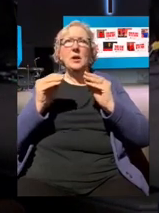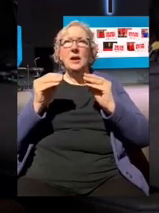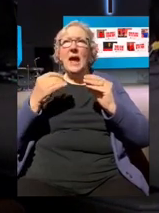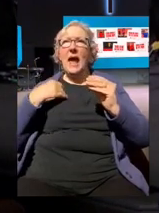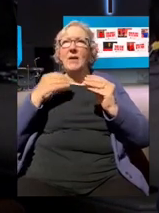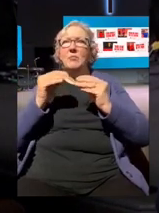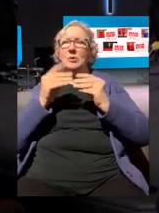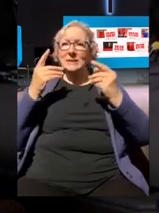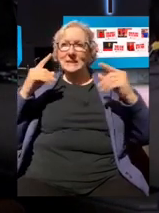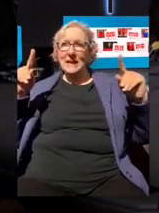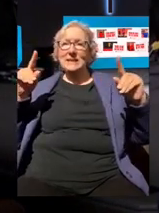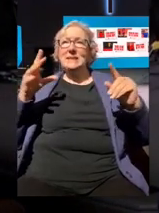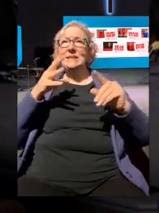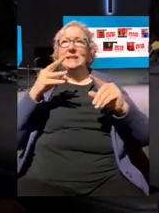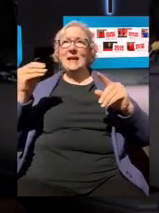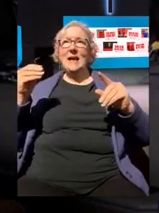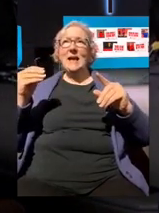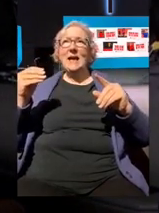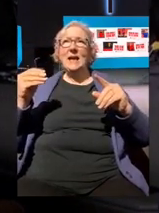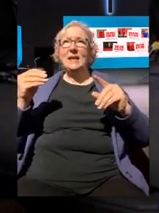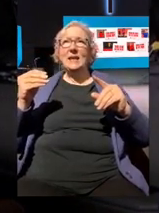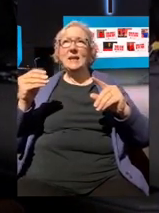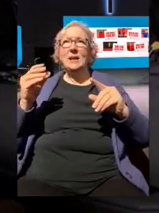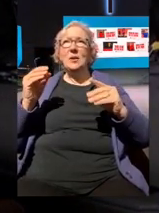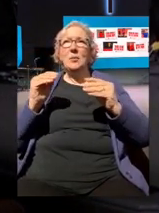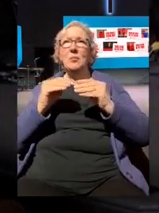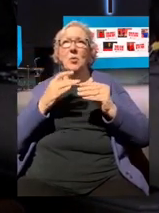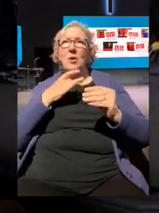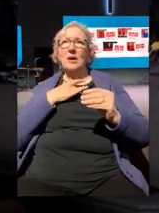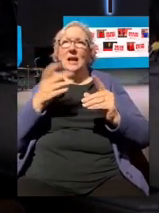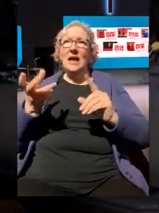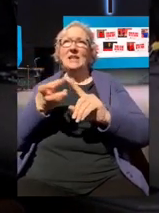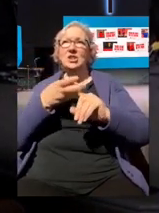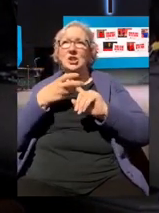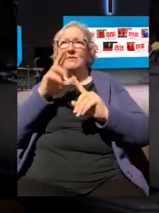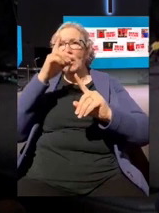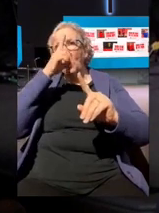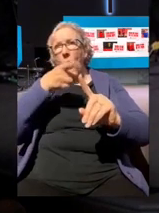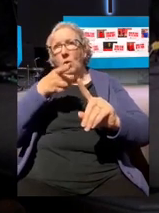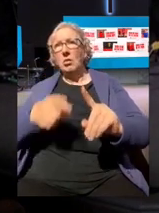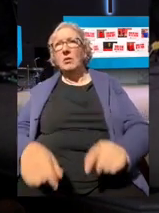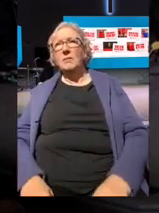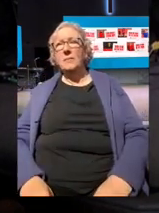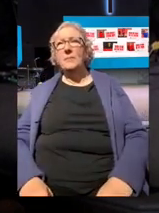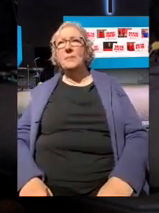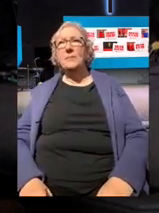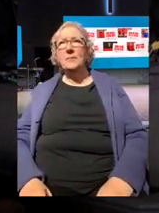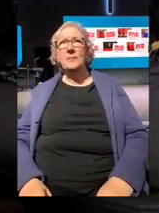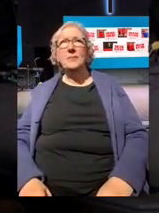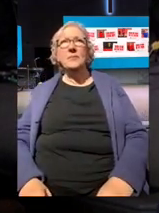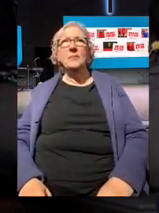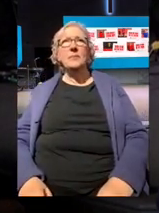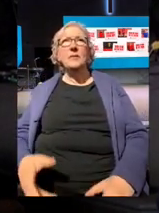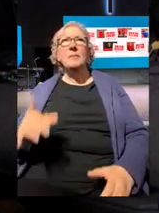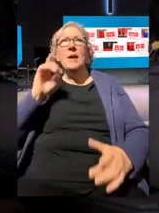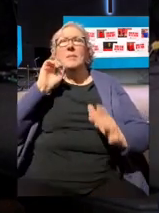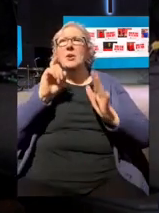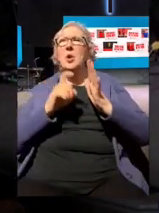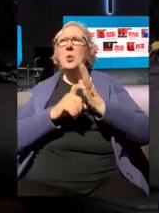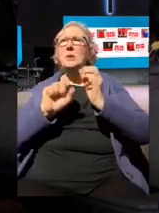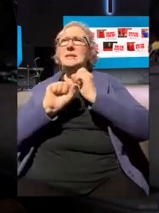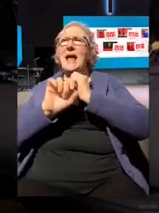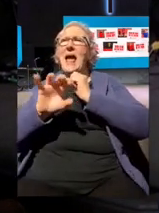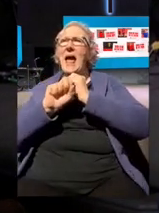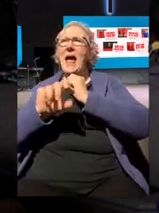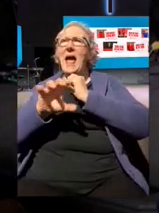they're more likely to achieve their goals. You might have even noticed an ad campaign that's been running on TV from